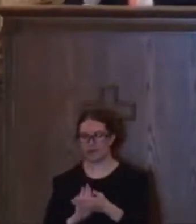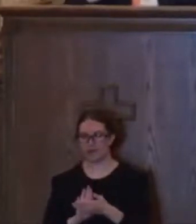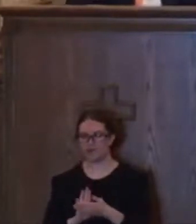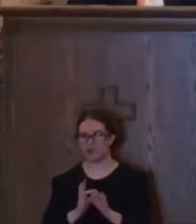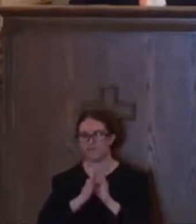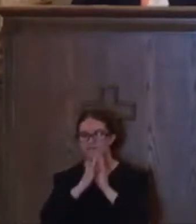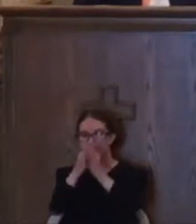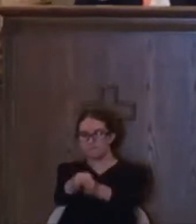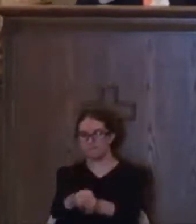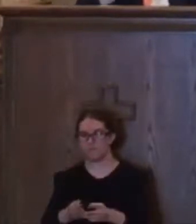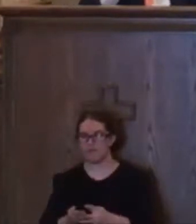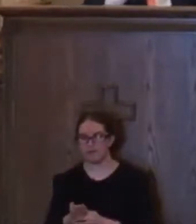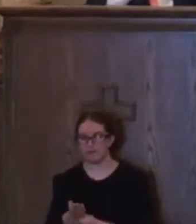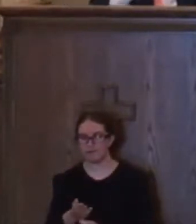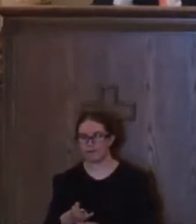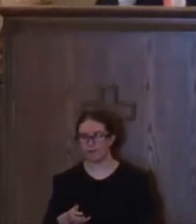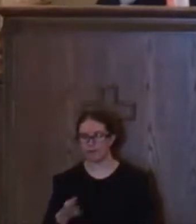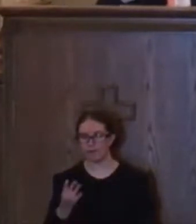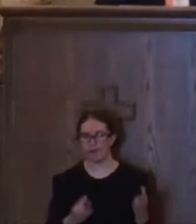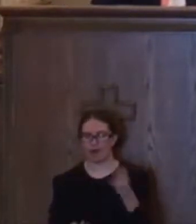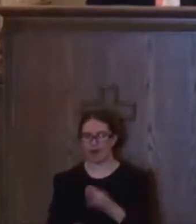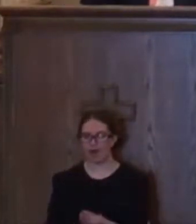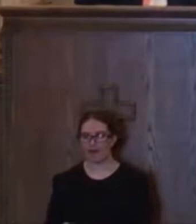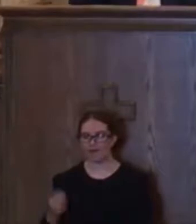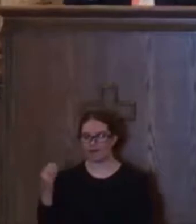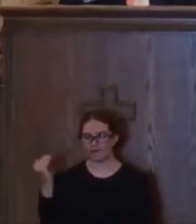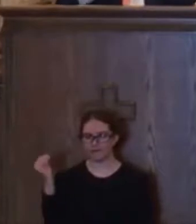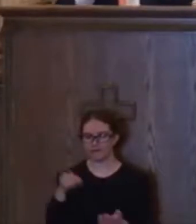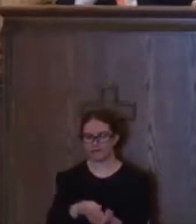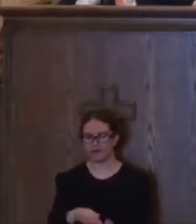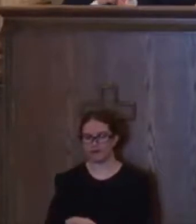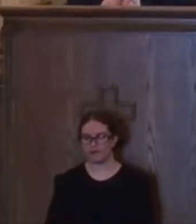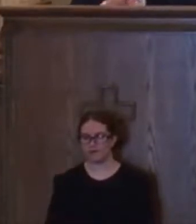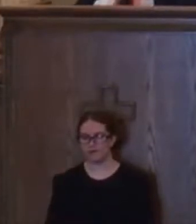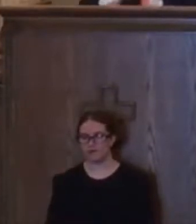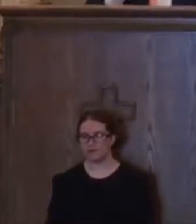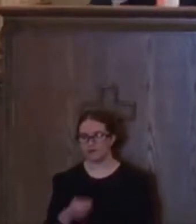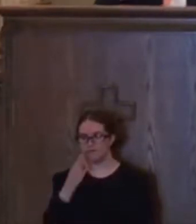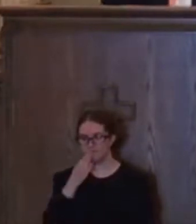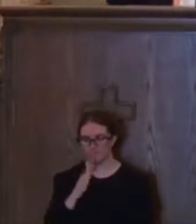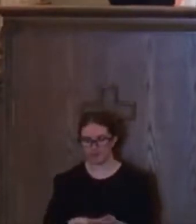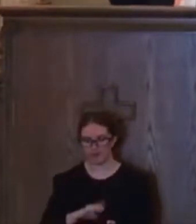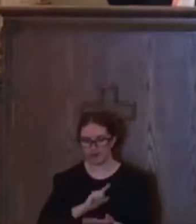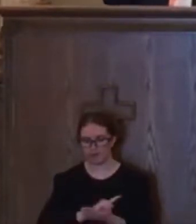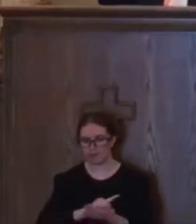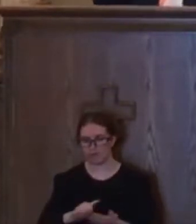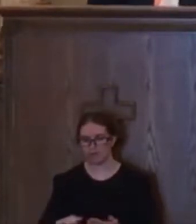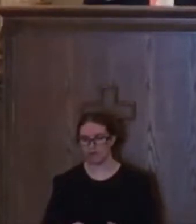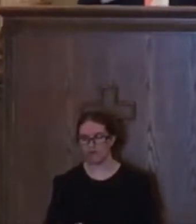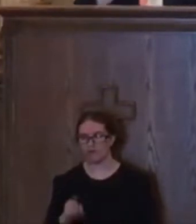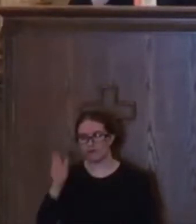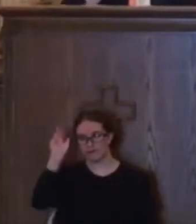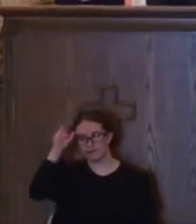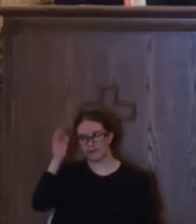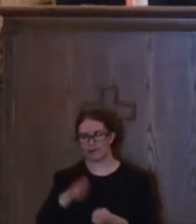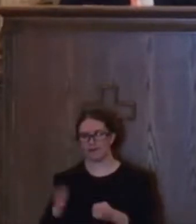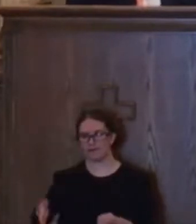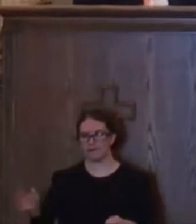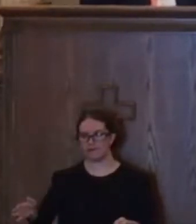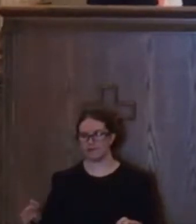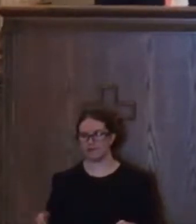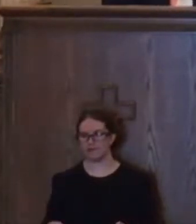when even though we've been through hell and back, even though when we've been through a tough week, even though the devil's done everything he can